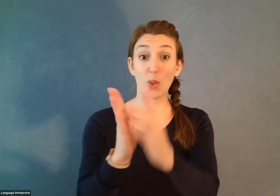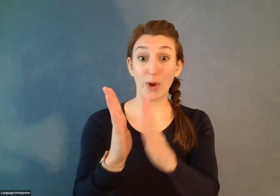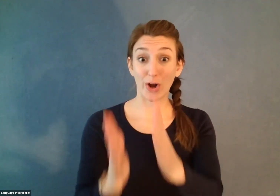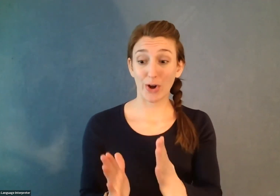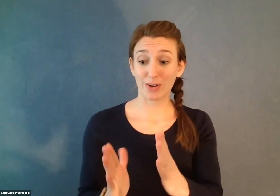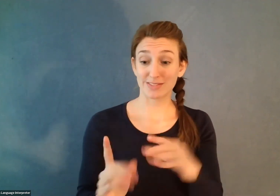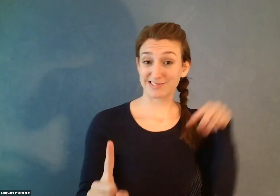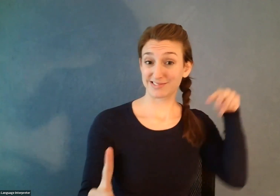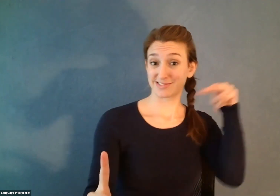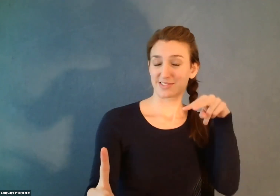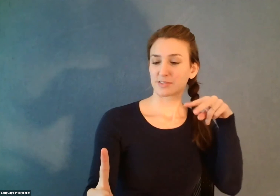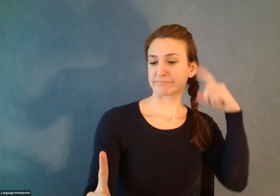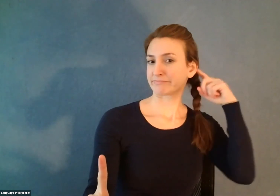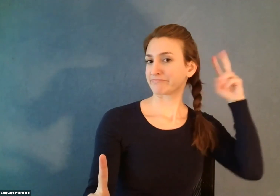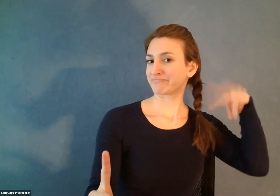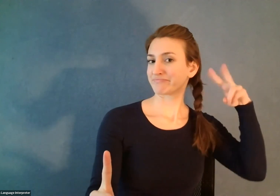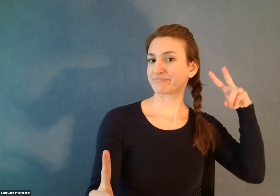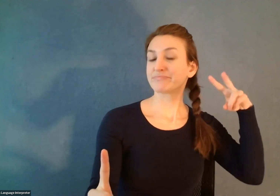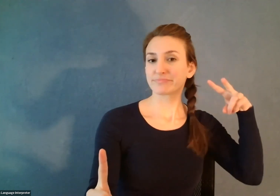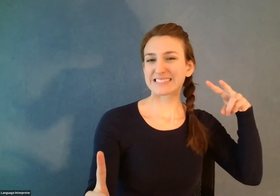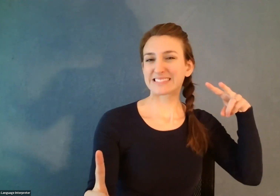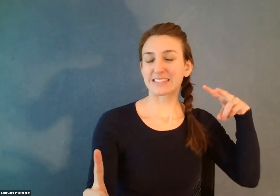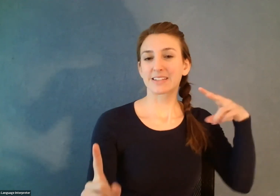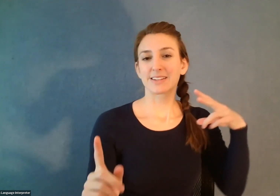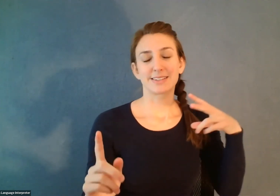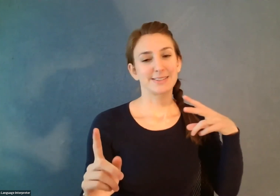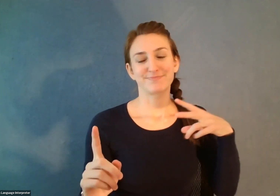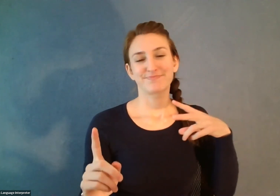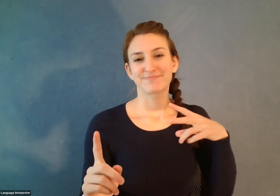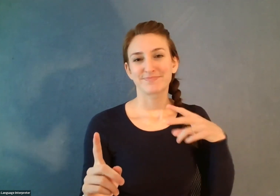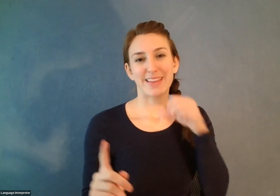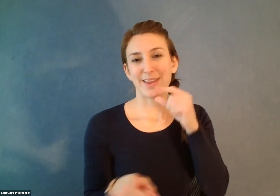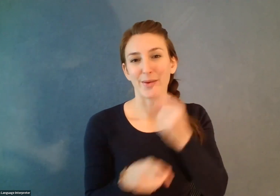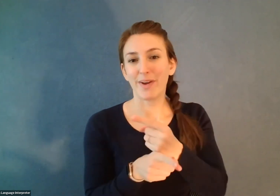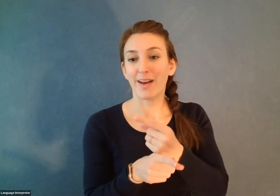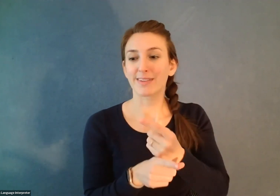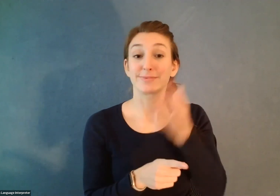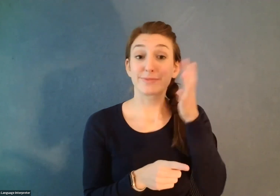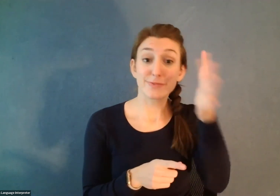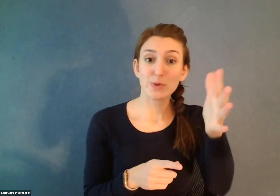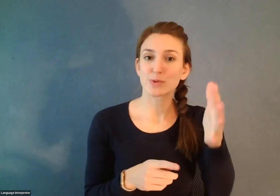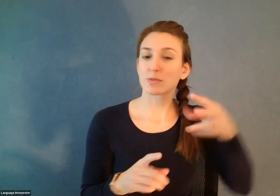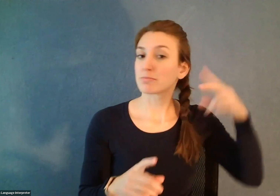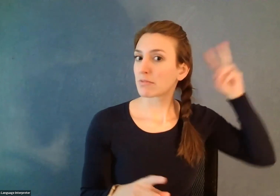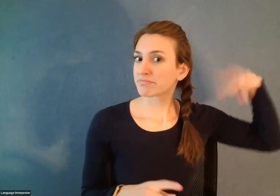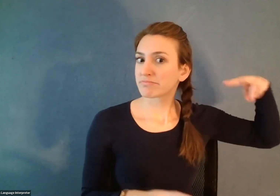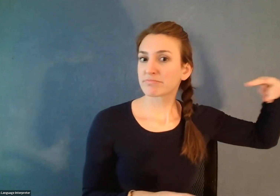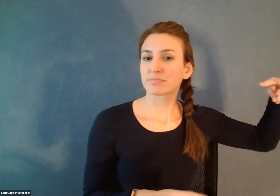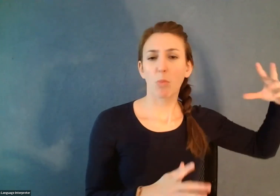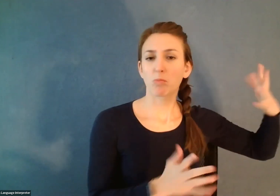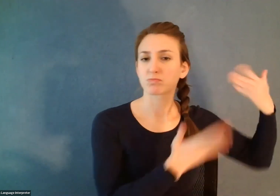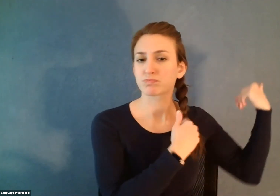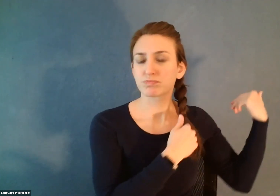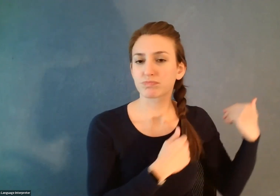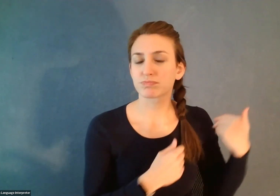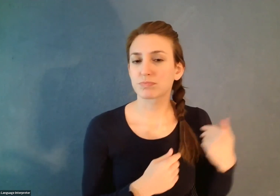want to kind of shatter those in the future. And I think that that's why diversity is so important in the legal field, so that